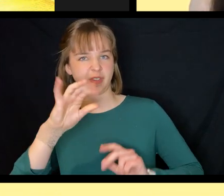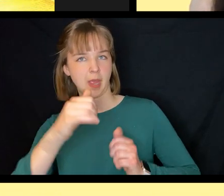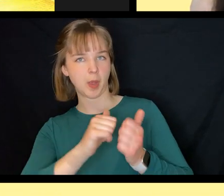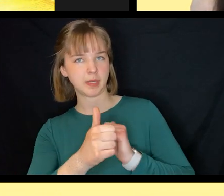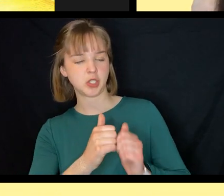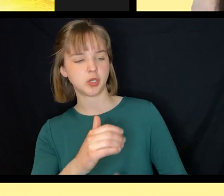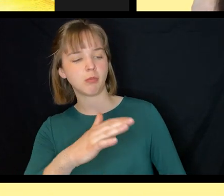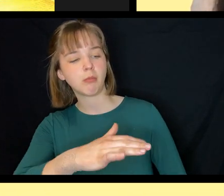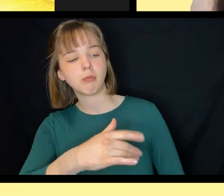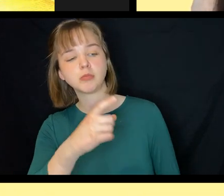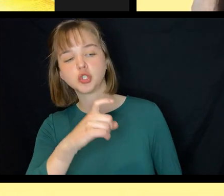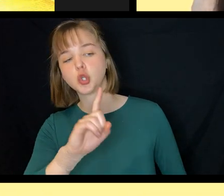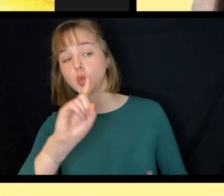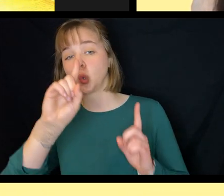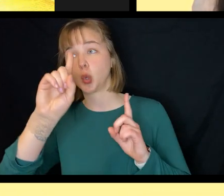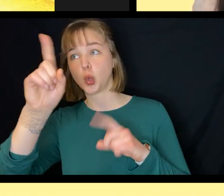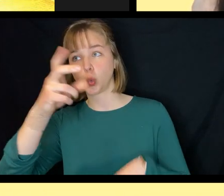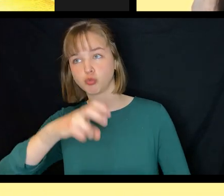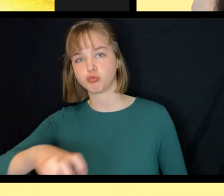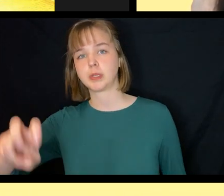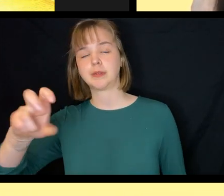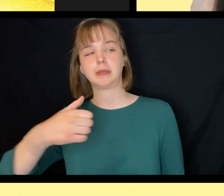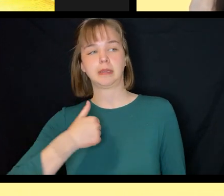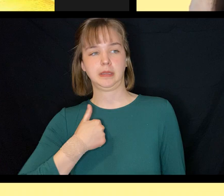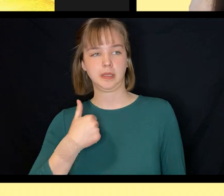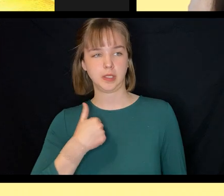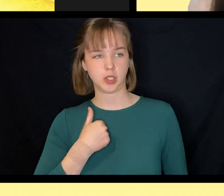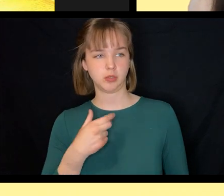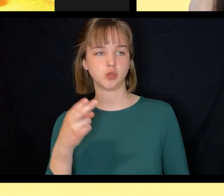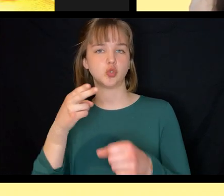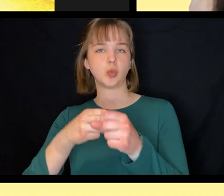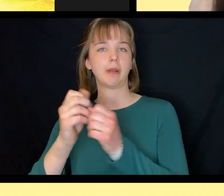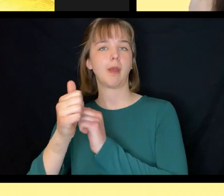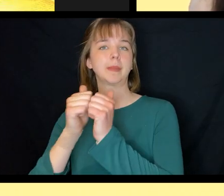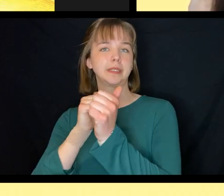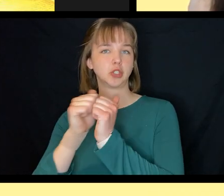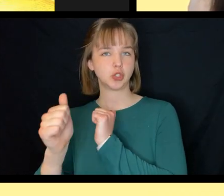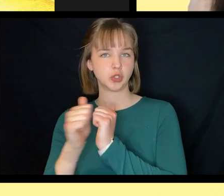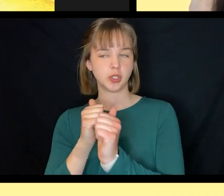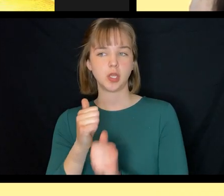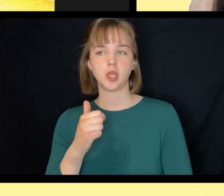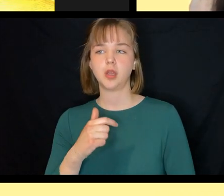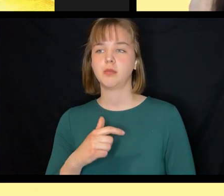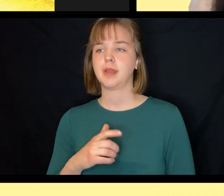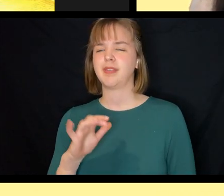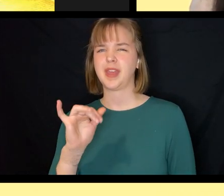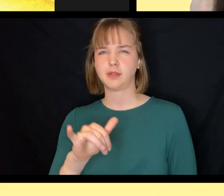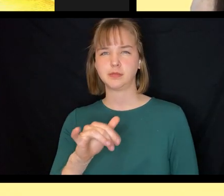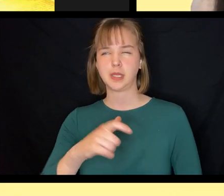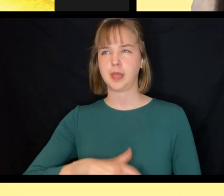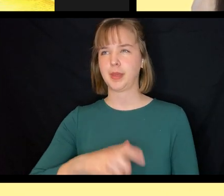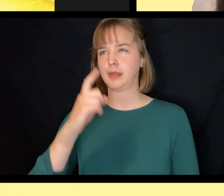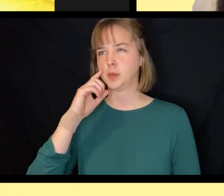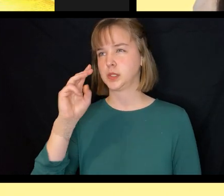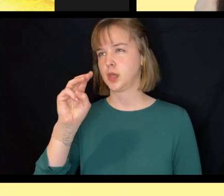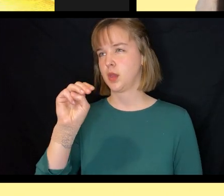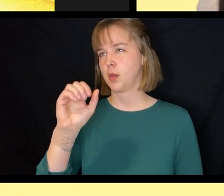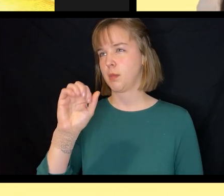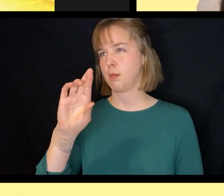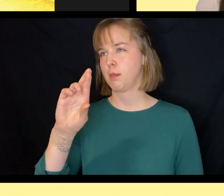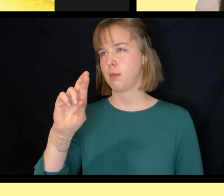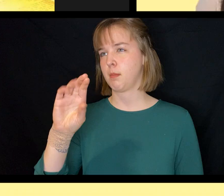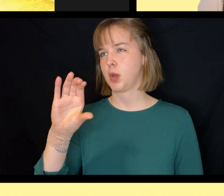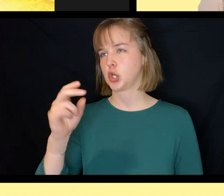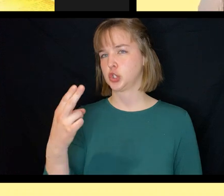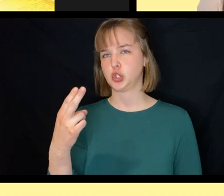swimming, and they're like, you should go to this meet in Canada. And so like I got and swam there. This was back in March, and I made